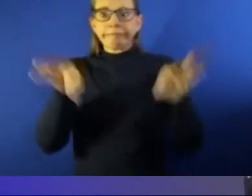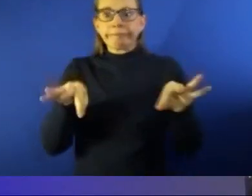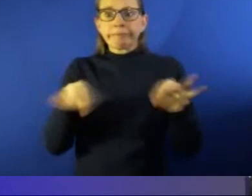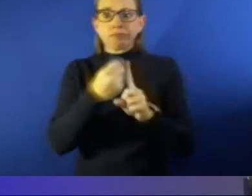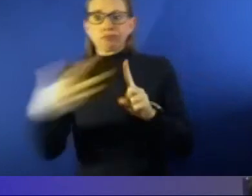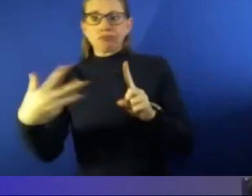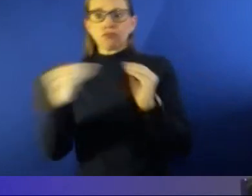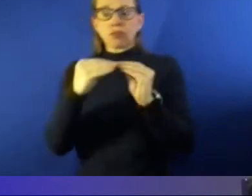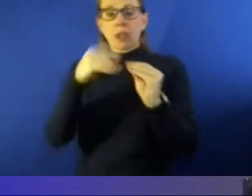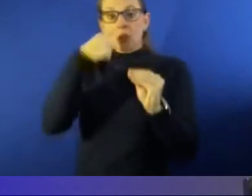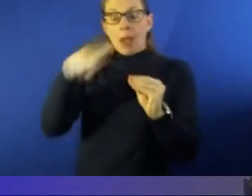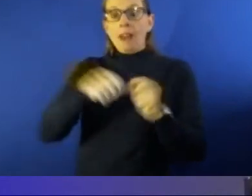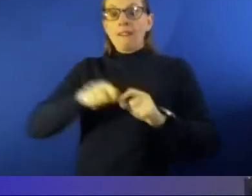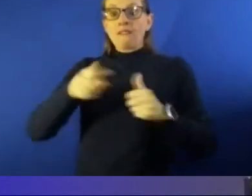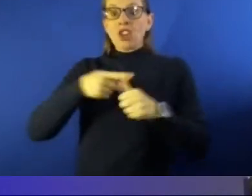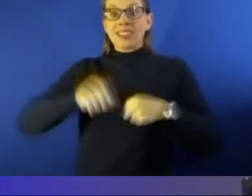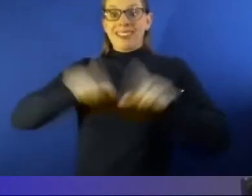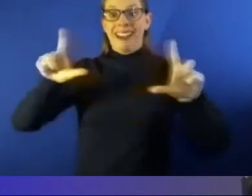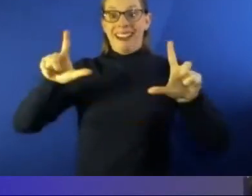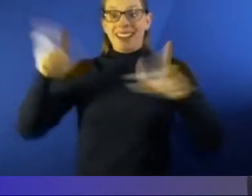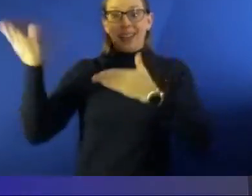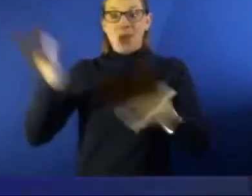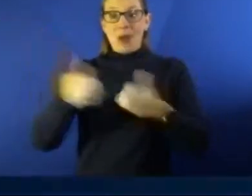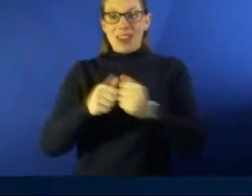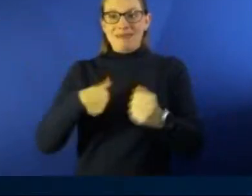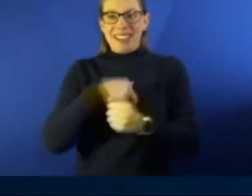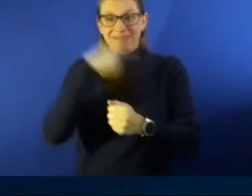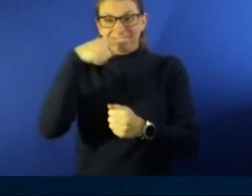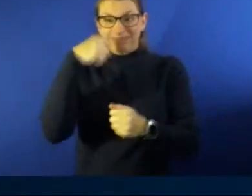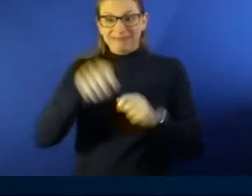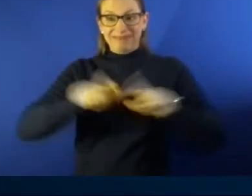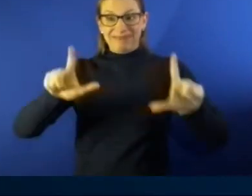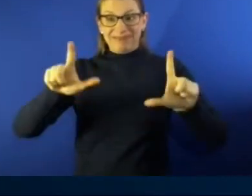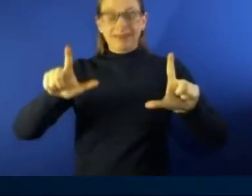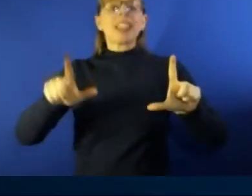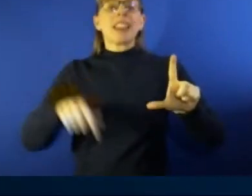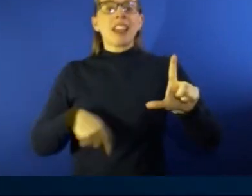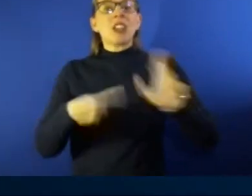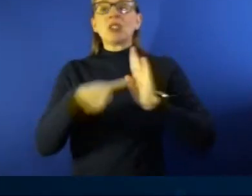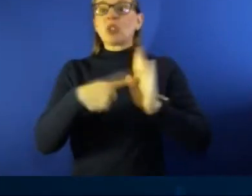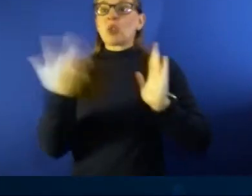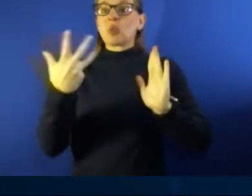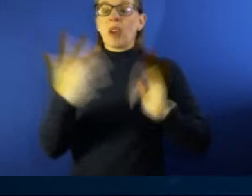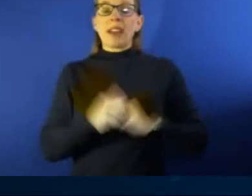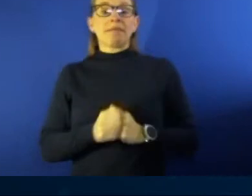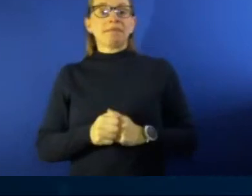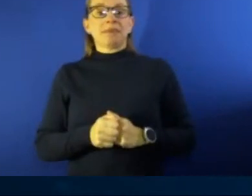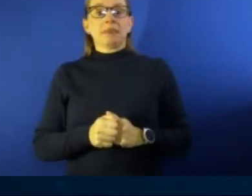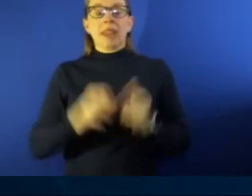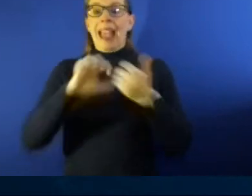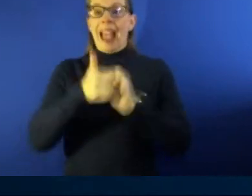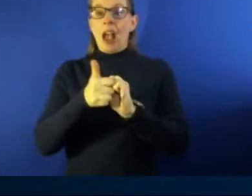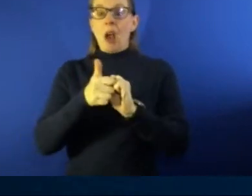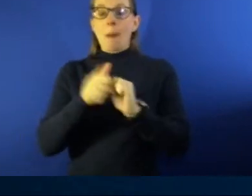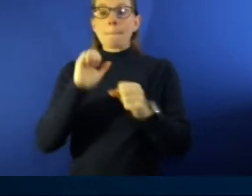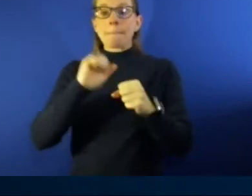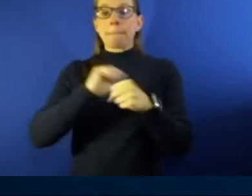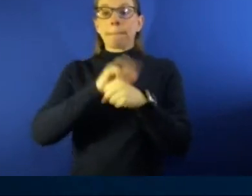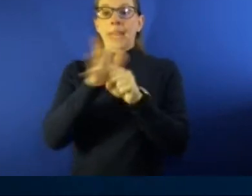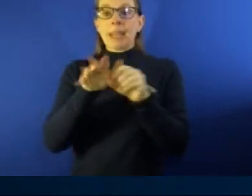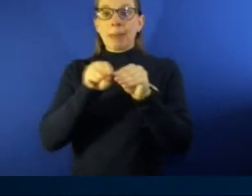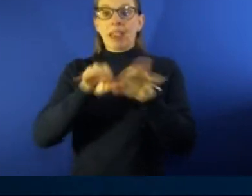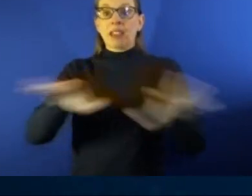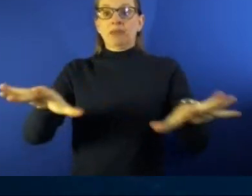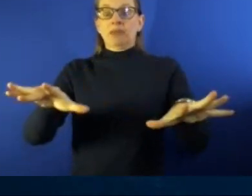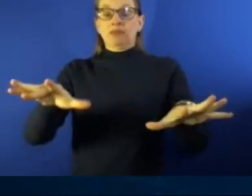look at my first slide that I brought with me, what it shows is kind of how the pandemic has gone for Georgia